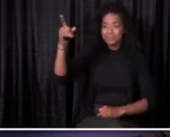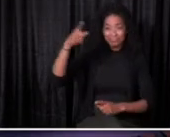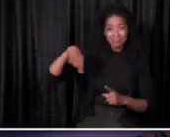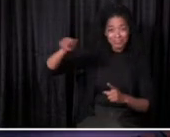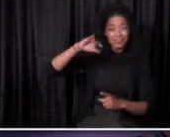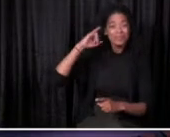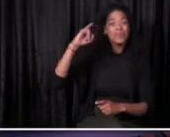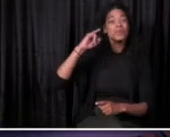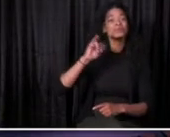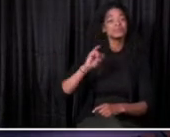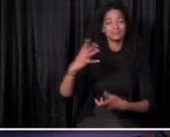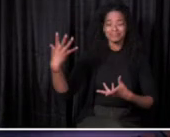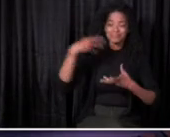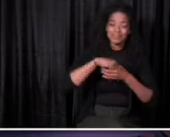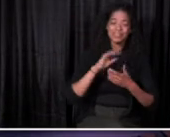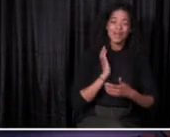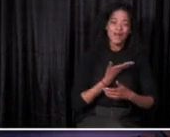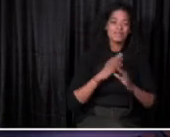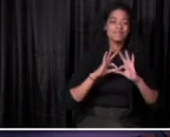family.